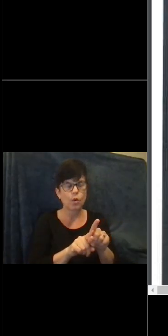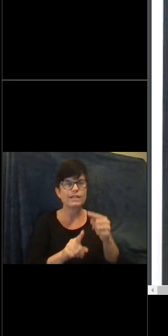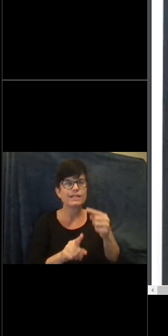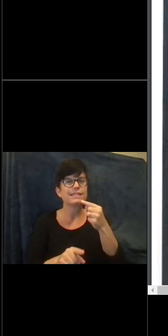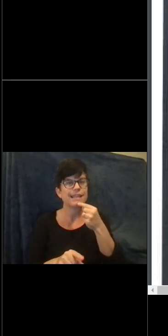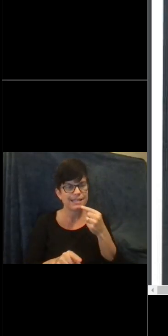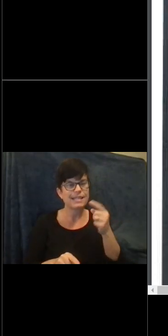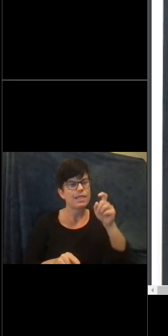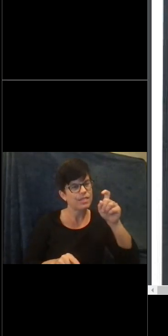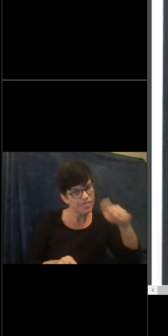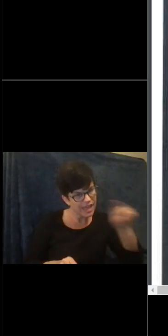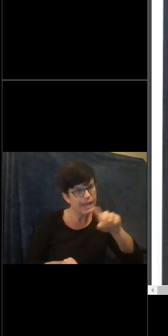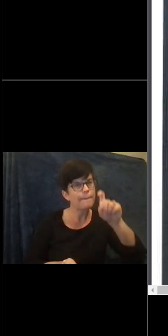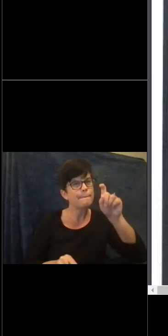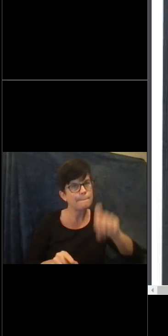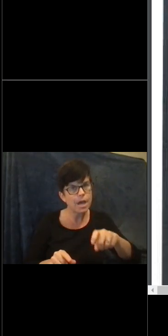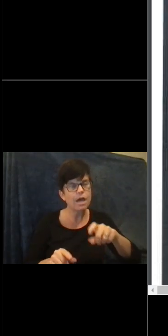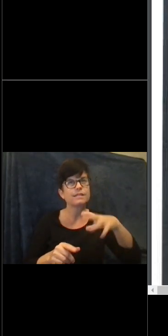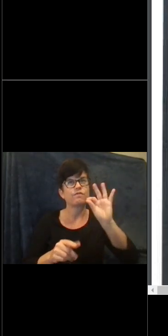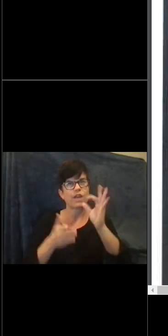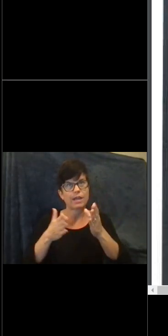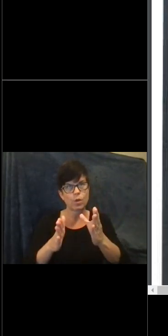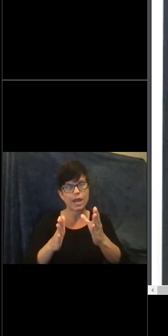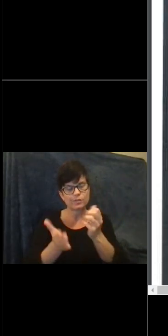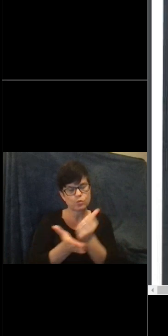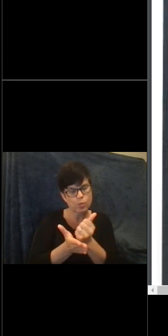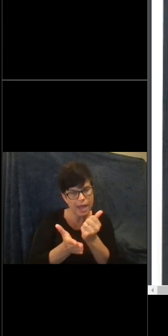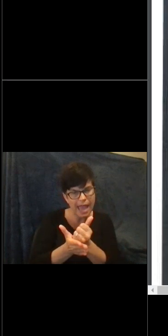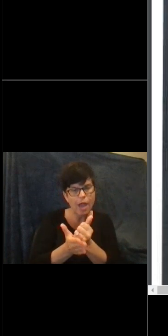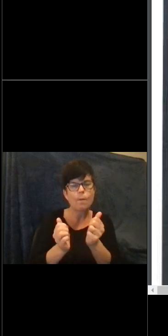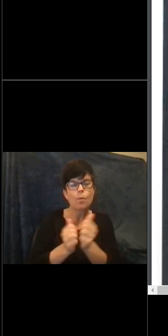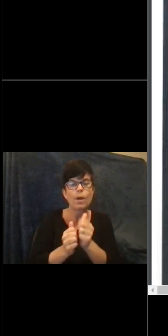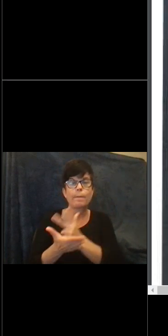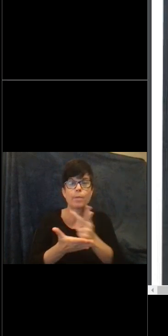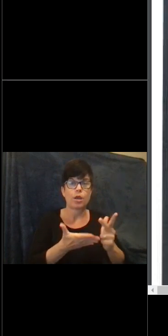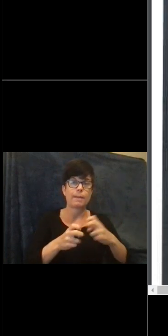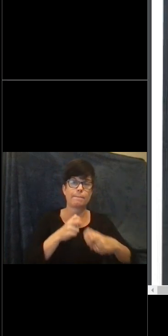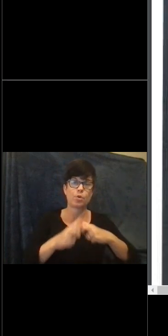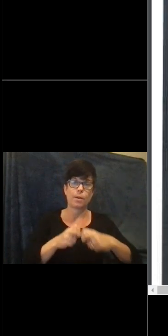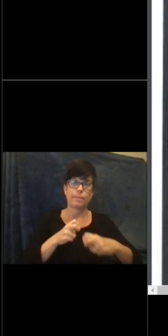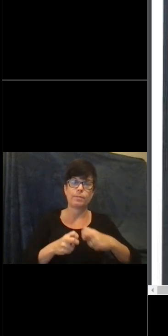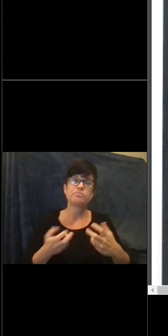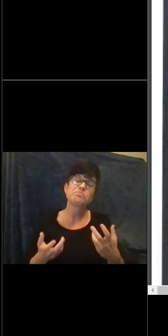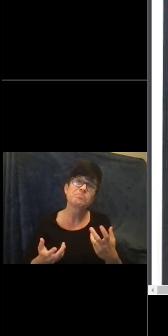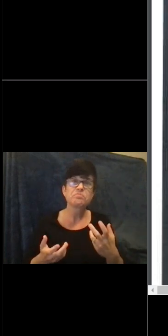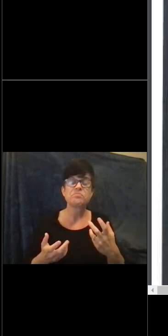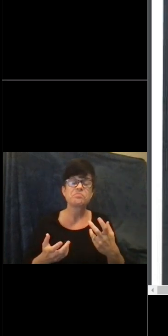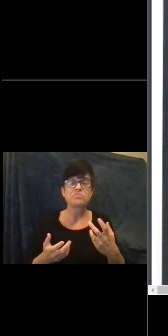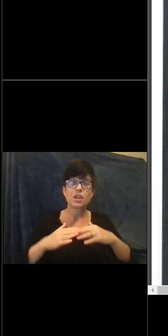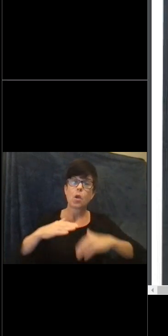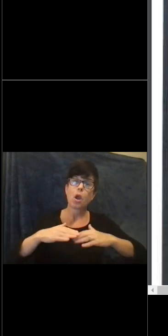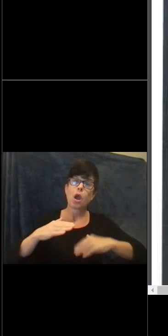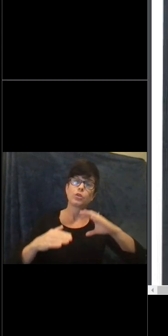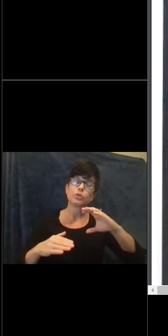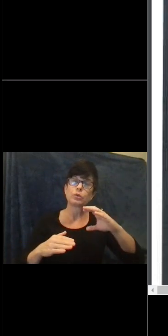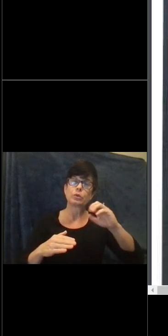assist in some of these parking issues. And if that is to say, well, under code, I only need to